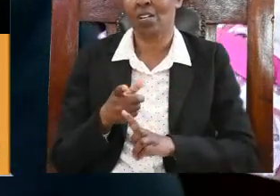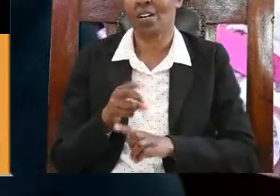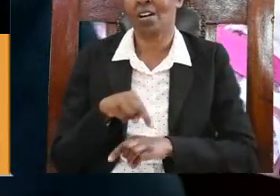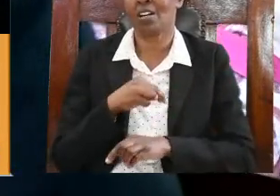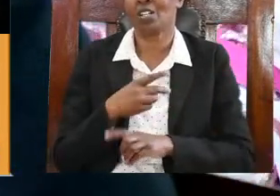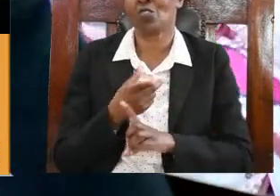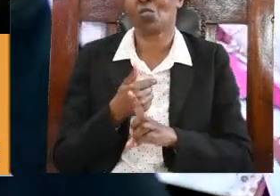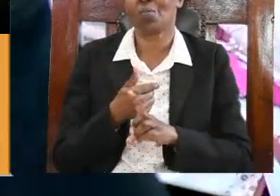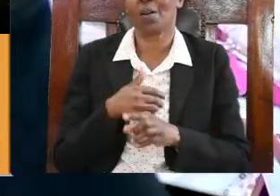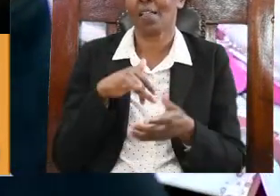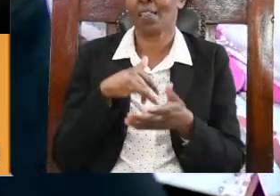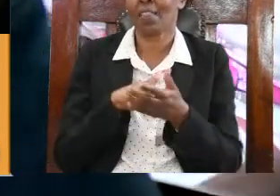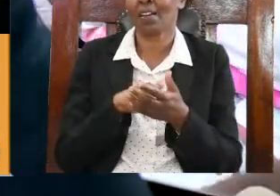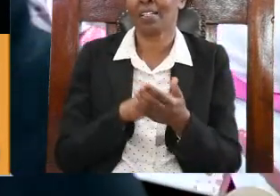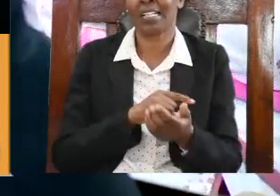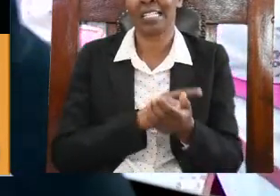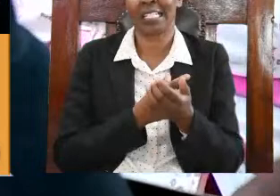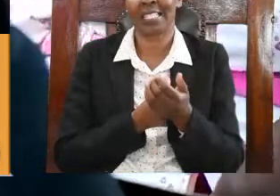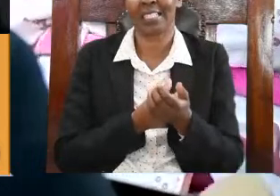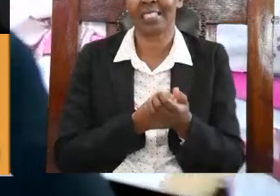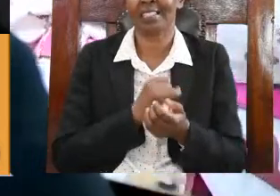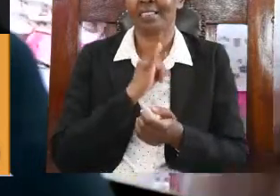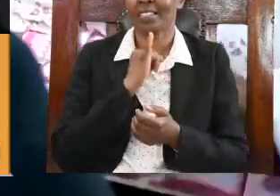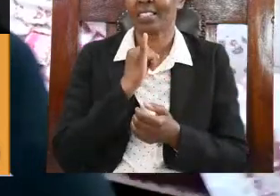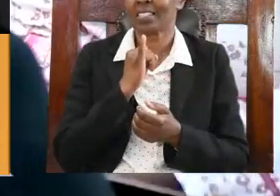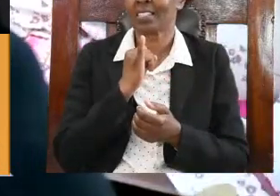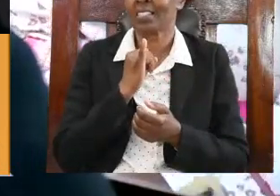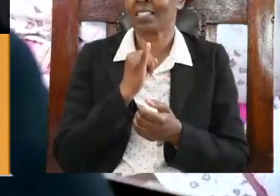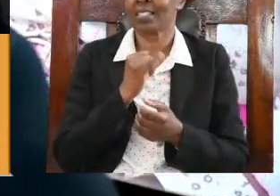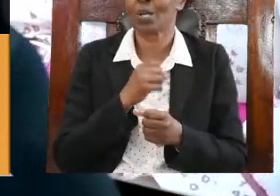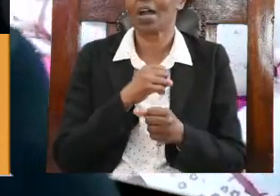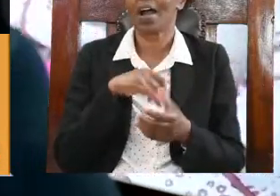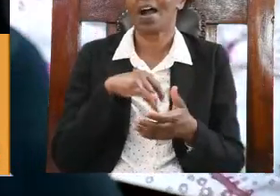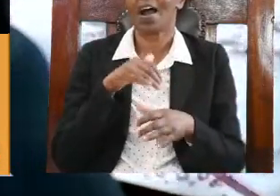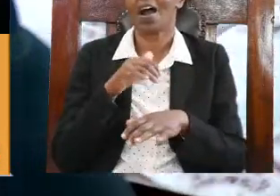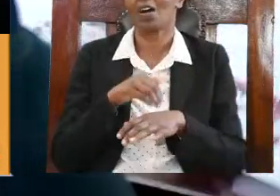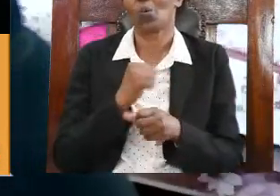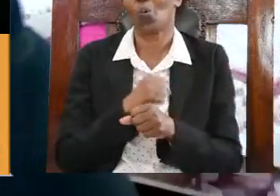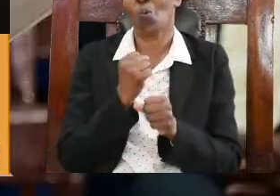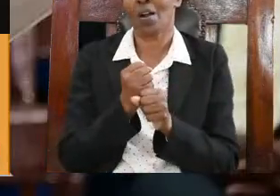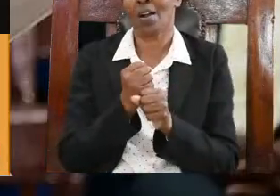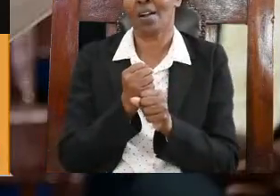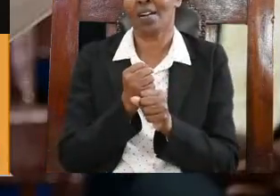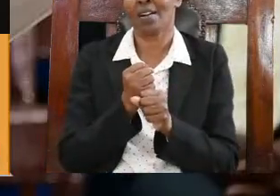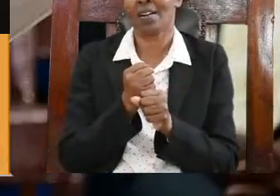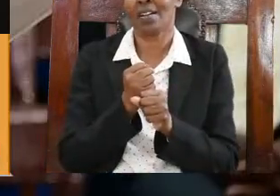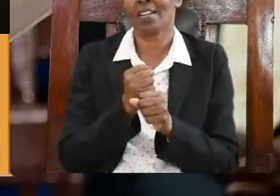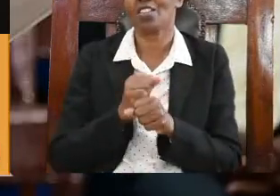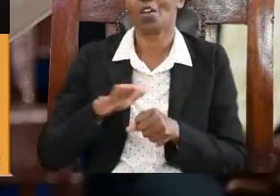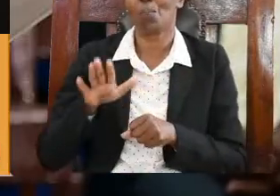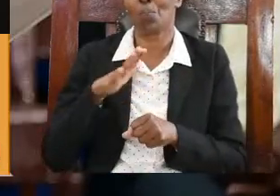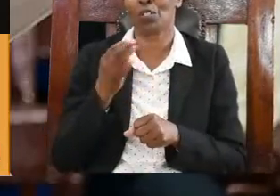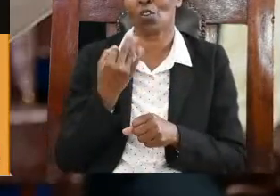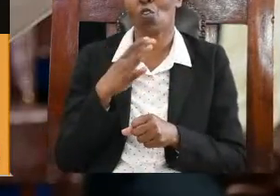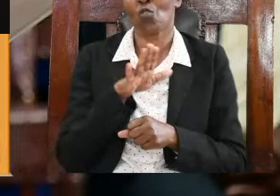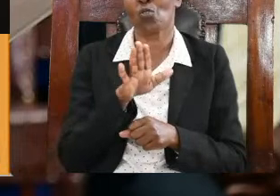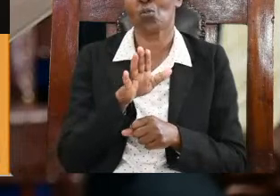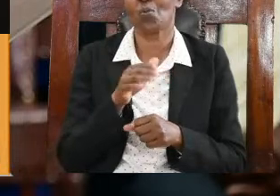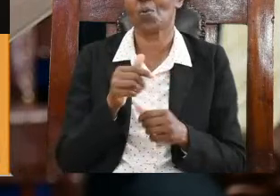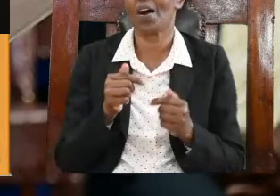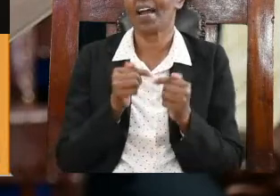that grace is active in the presence of your enemies. Look at